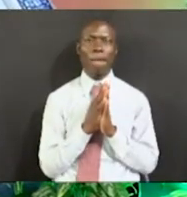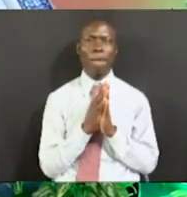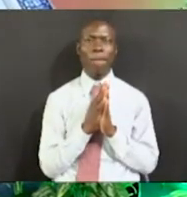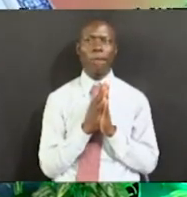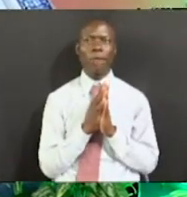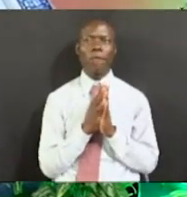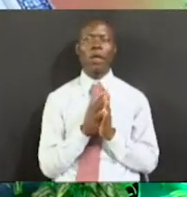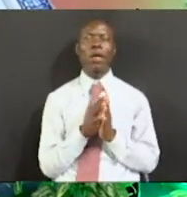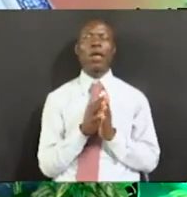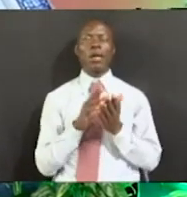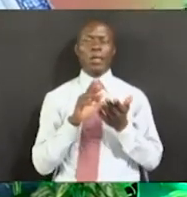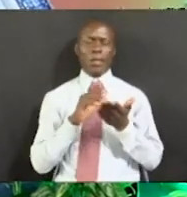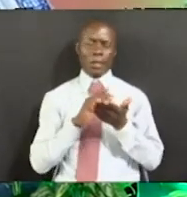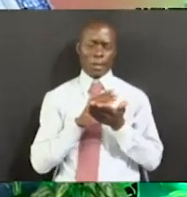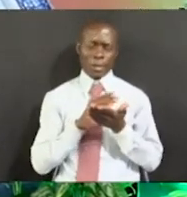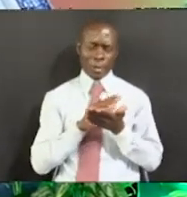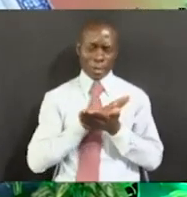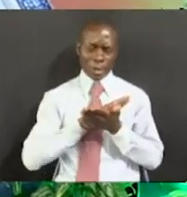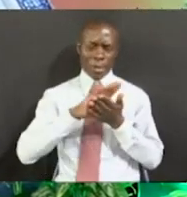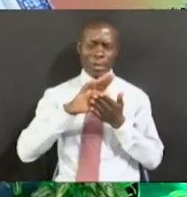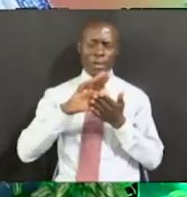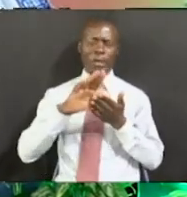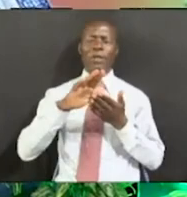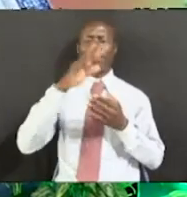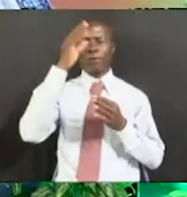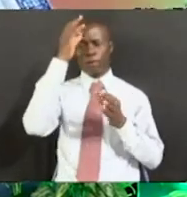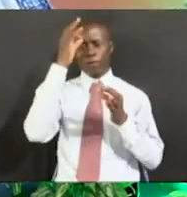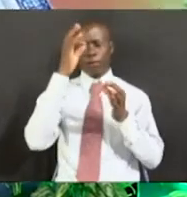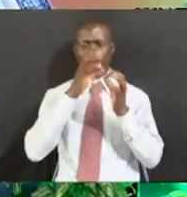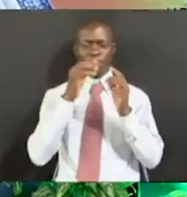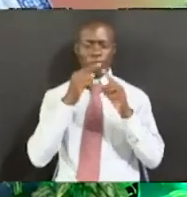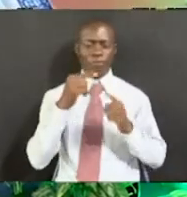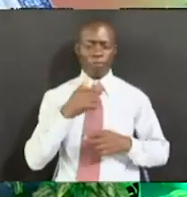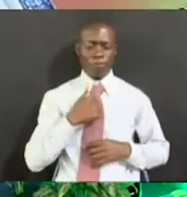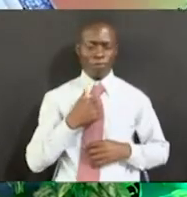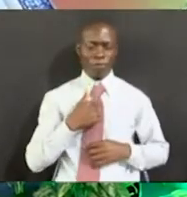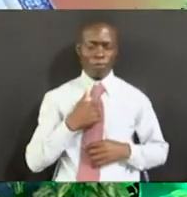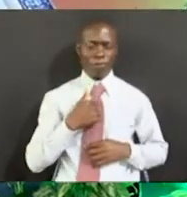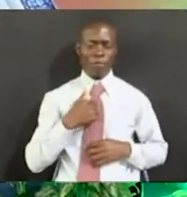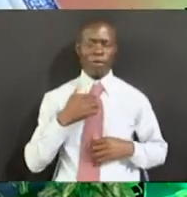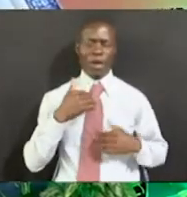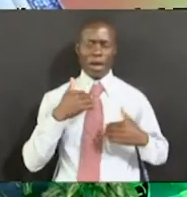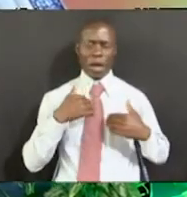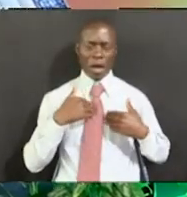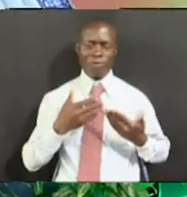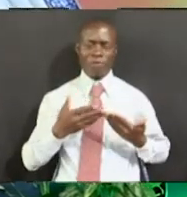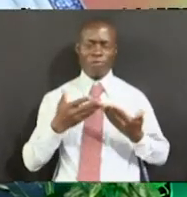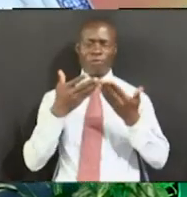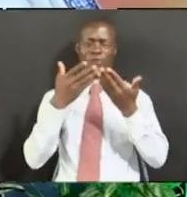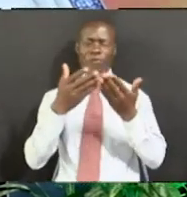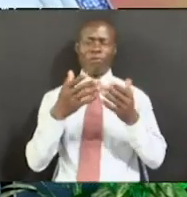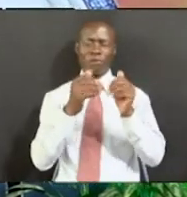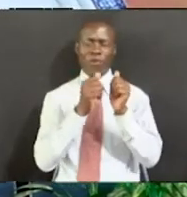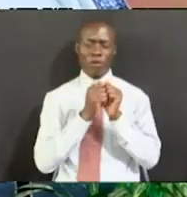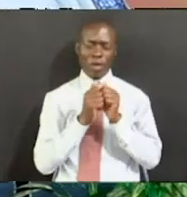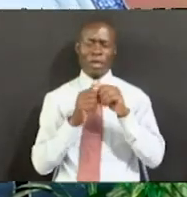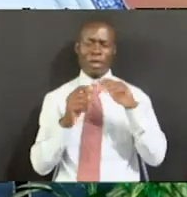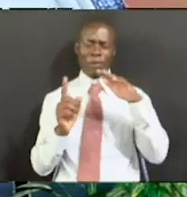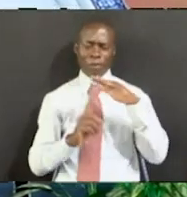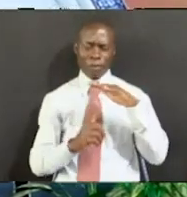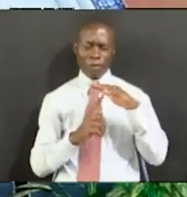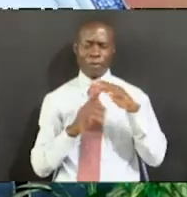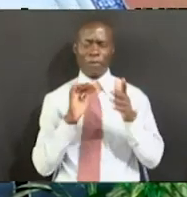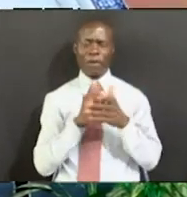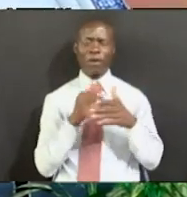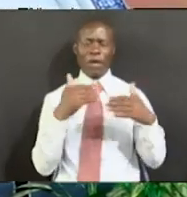Gracious Father Divine, you've been faithful to me. We've been labored together in this ministry since the time you called